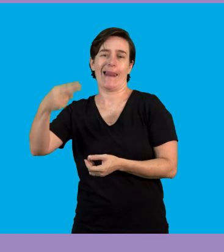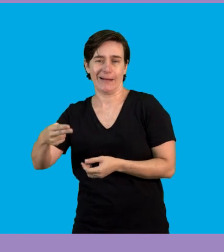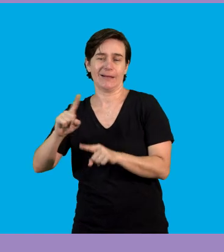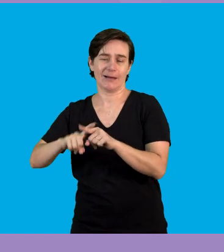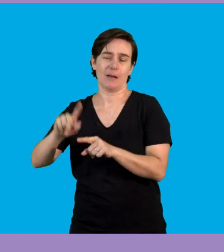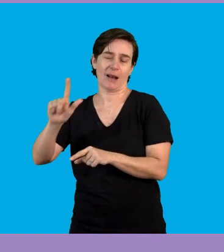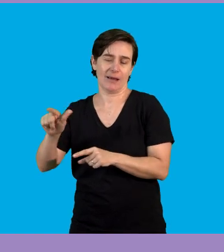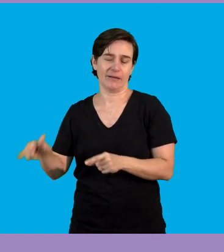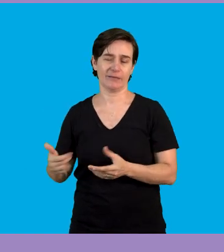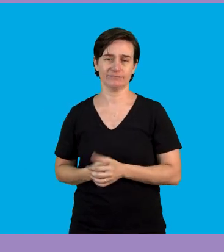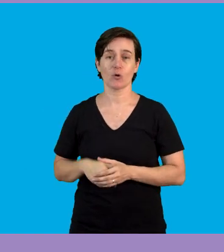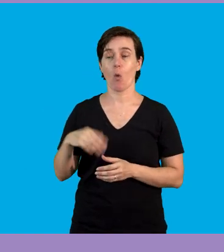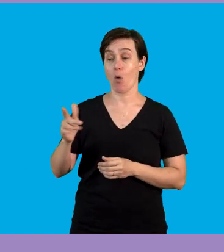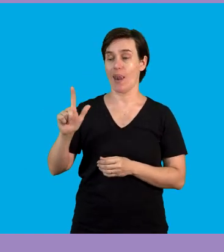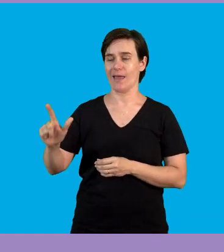length squared.